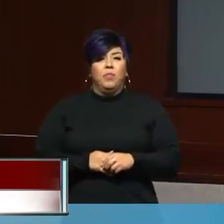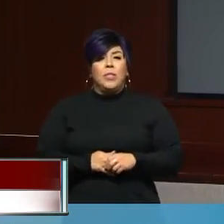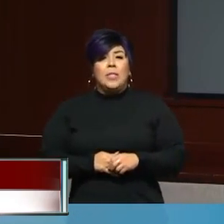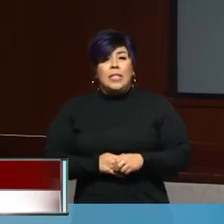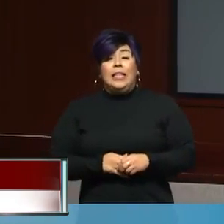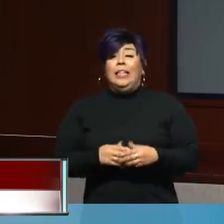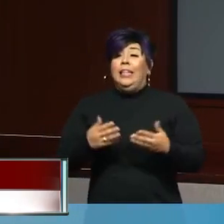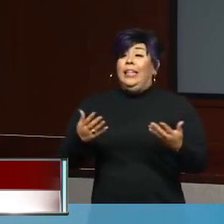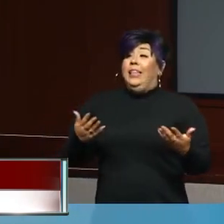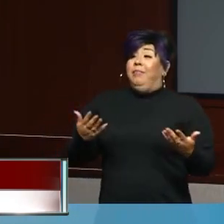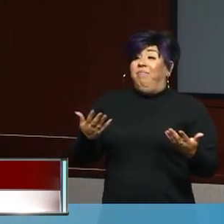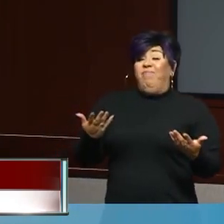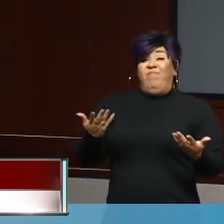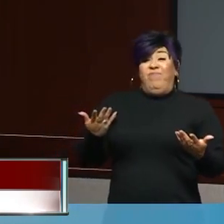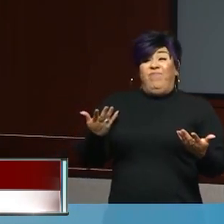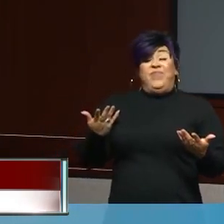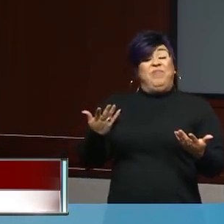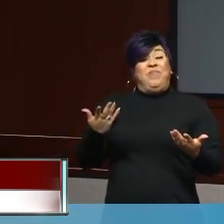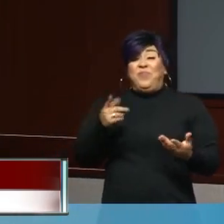Tim, it's entirely possible that